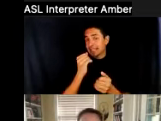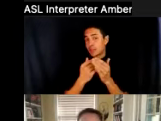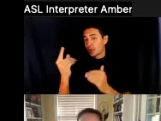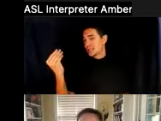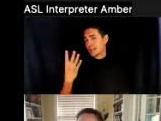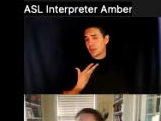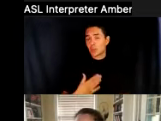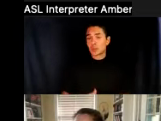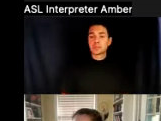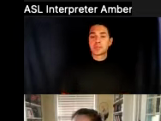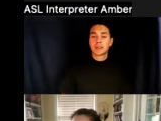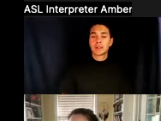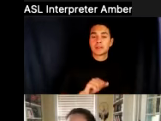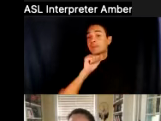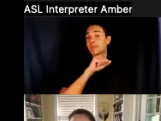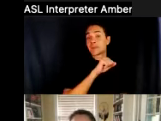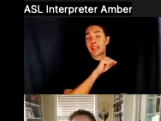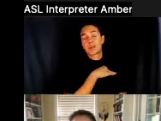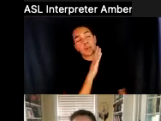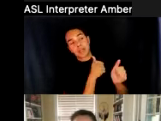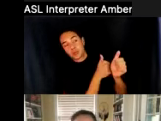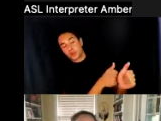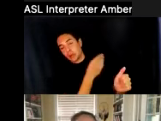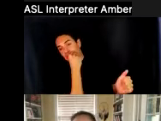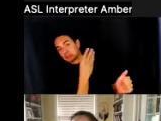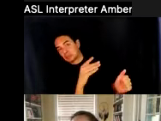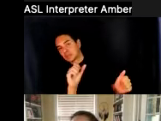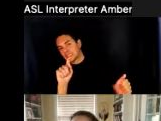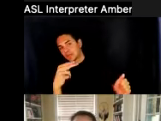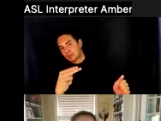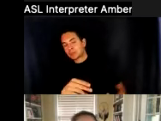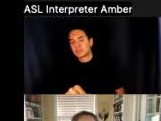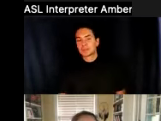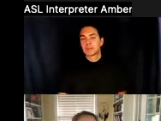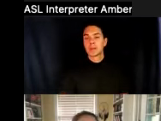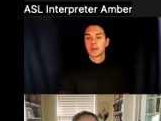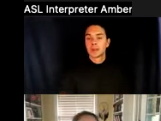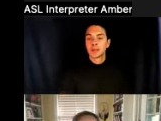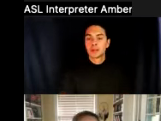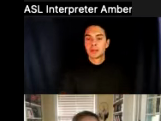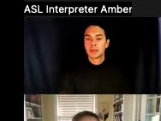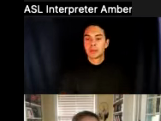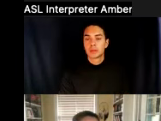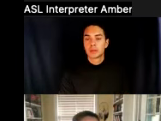know? Yep, we'll keep track of them for you. Okay. So.